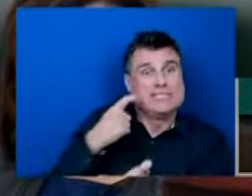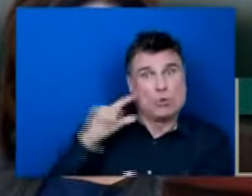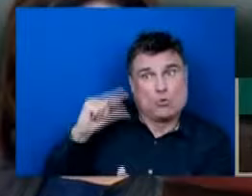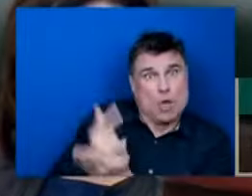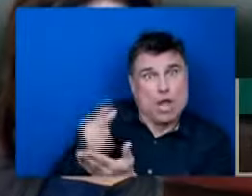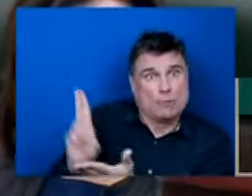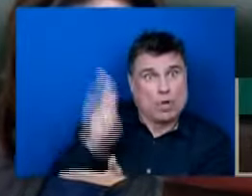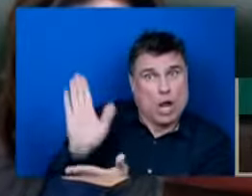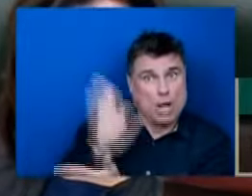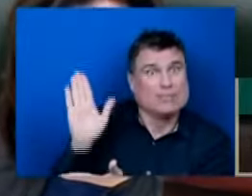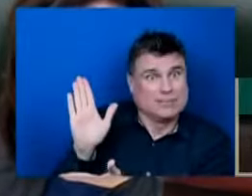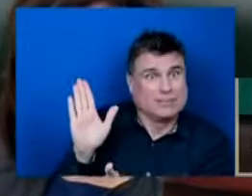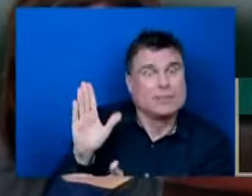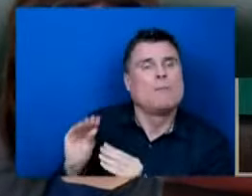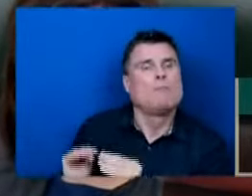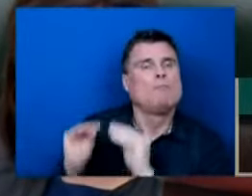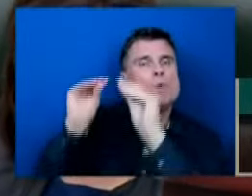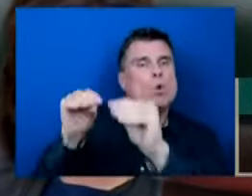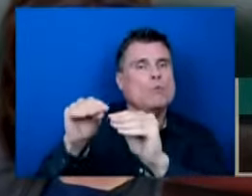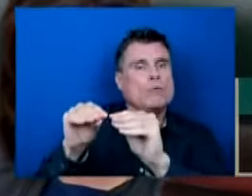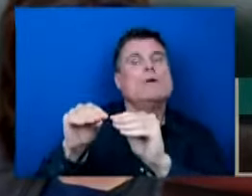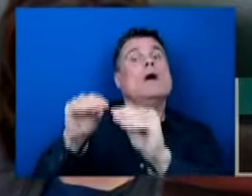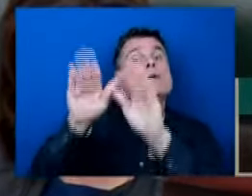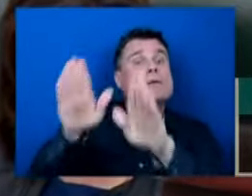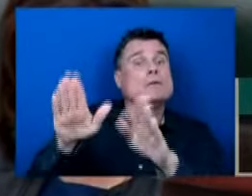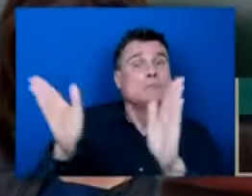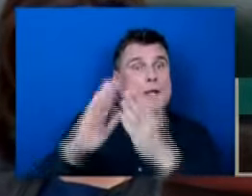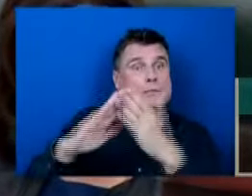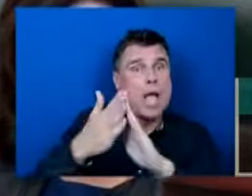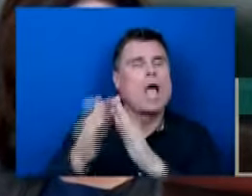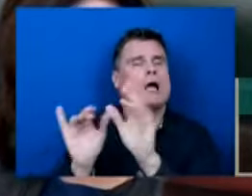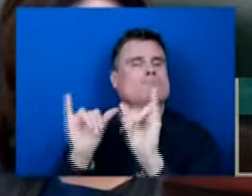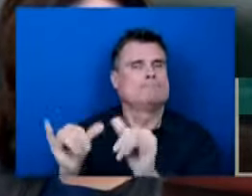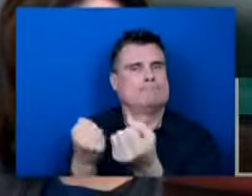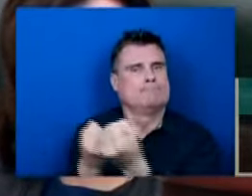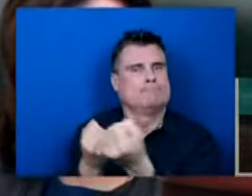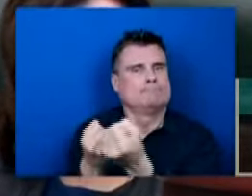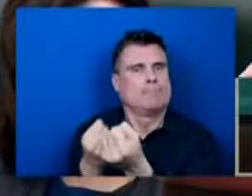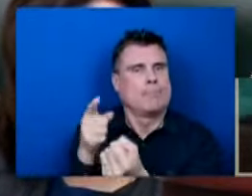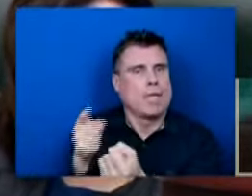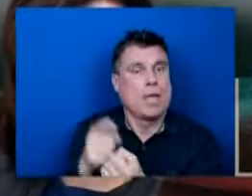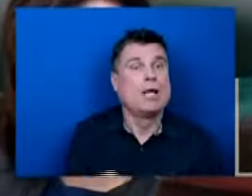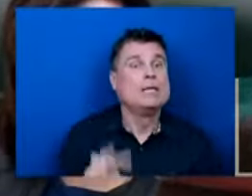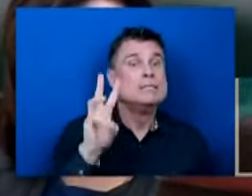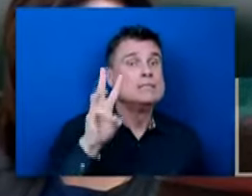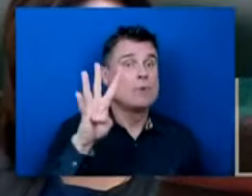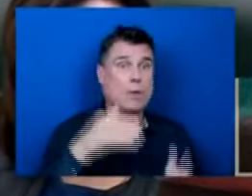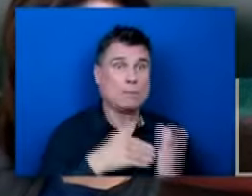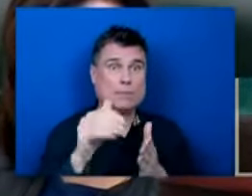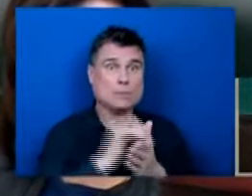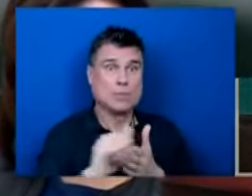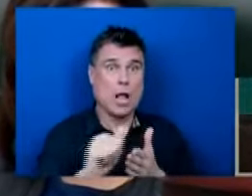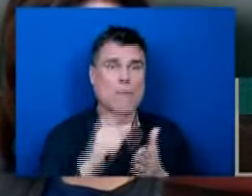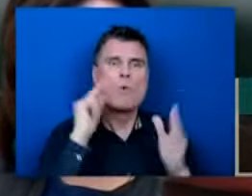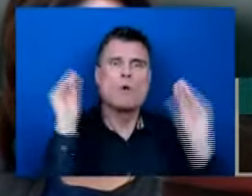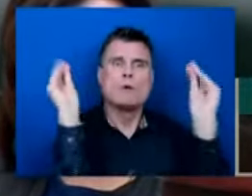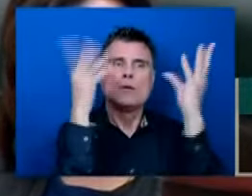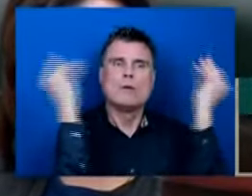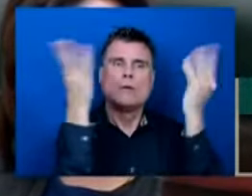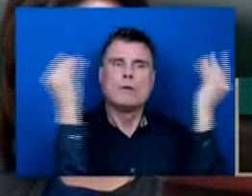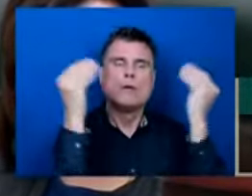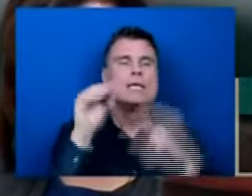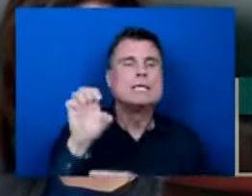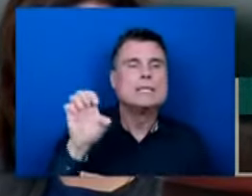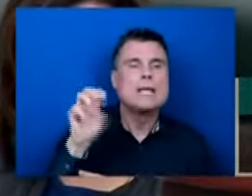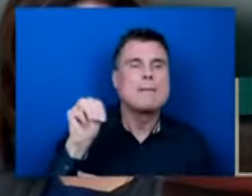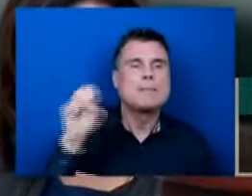Budget 2022 includes $64 million for EMS to address capacity needs and other pressures within the system, and